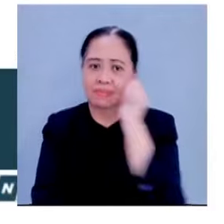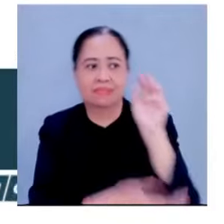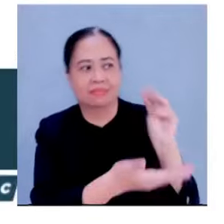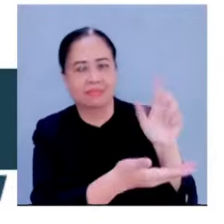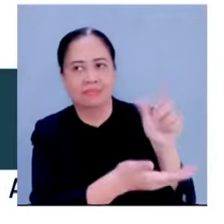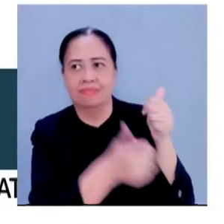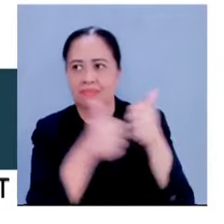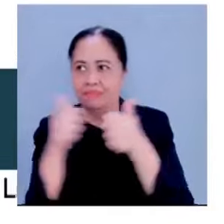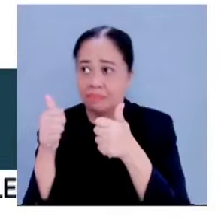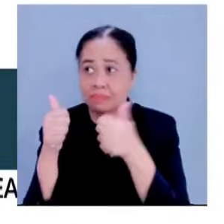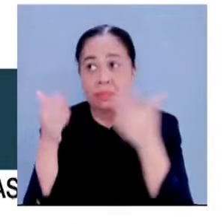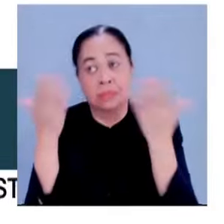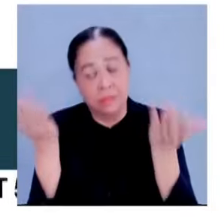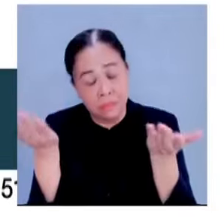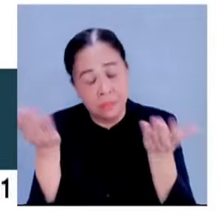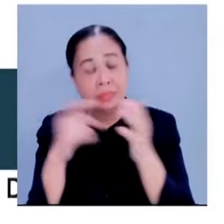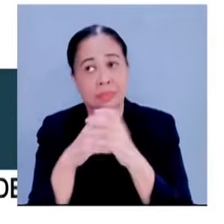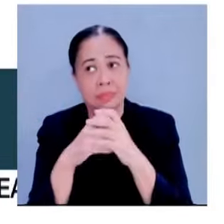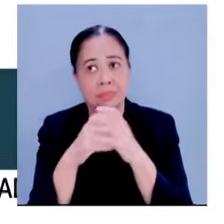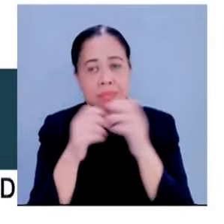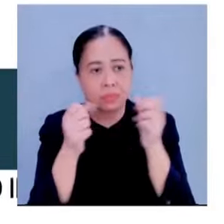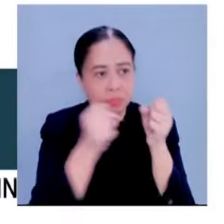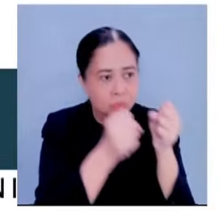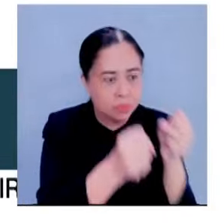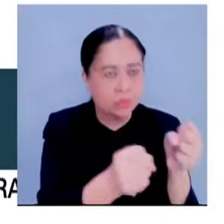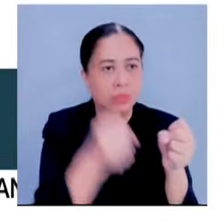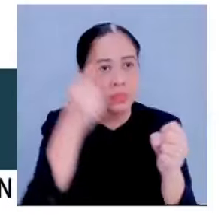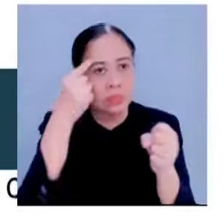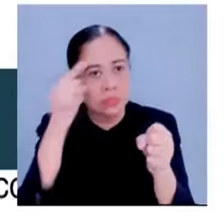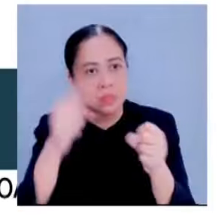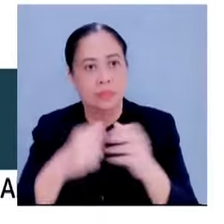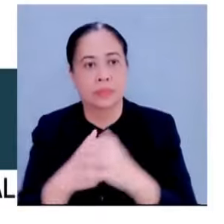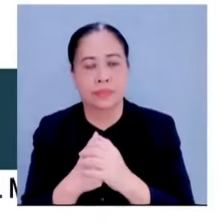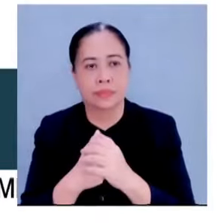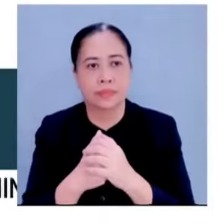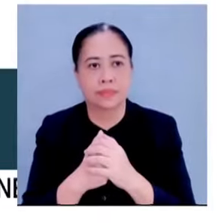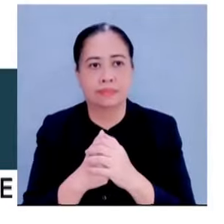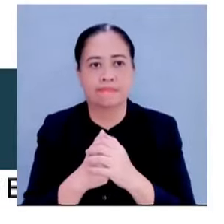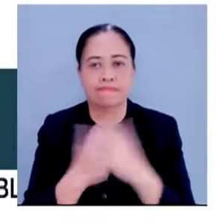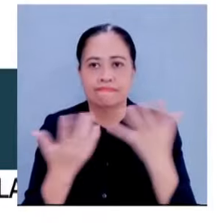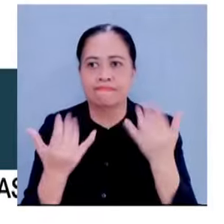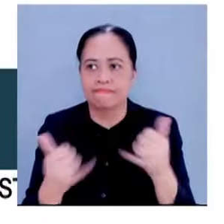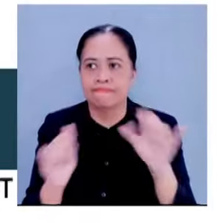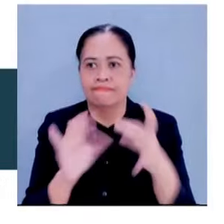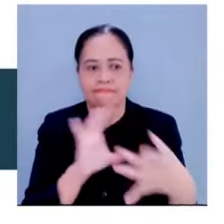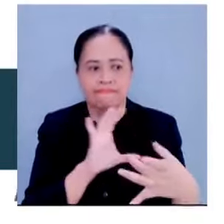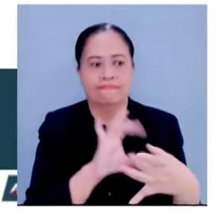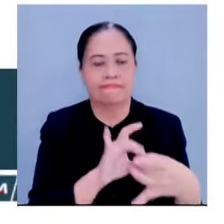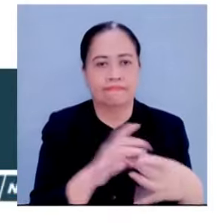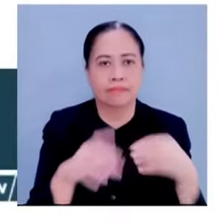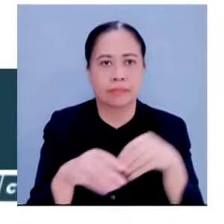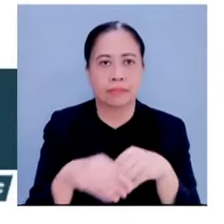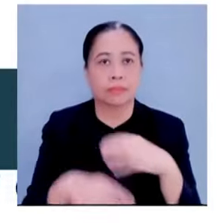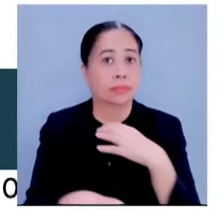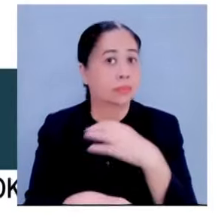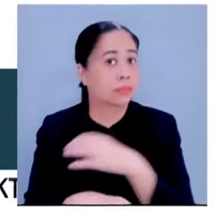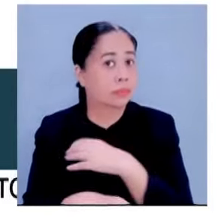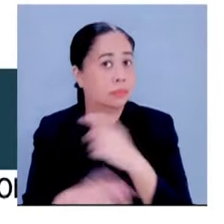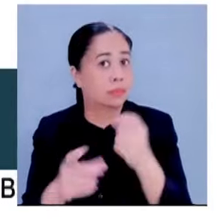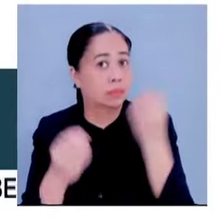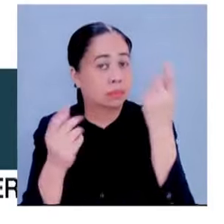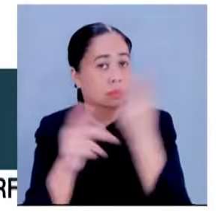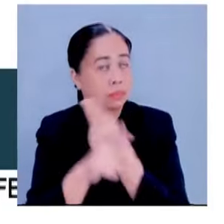at least to strategize for a presence at the House of Representatives if you figure out